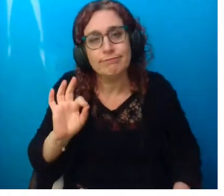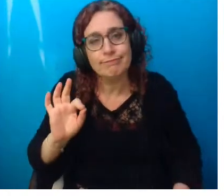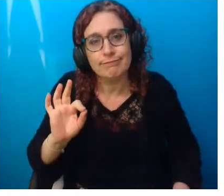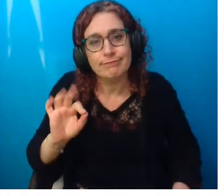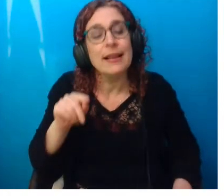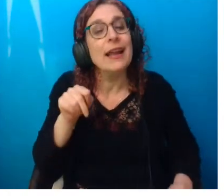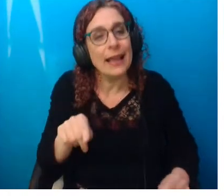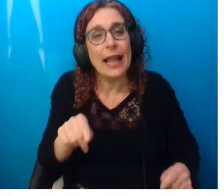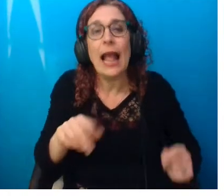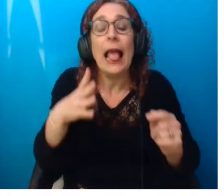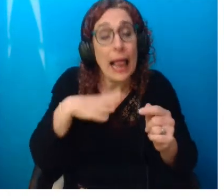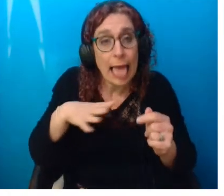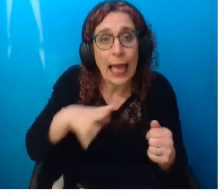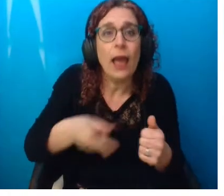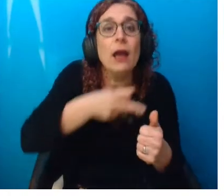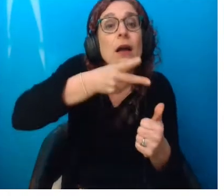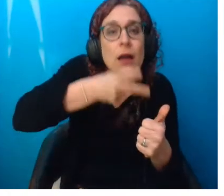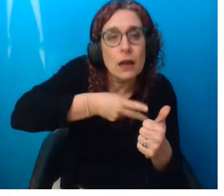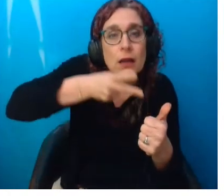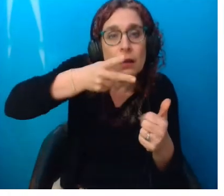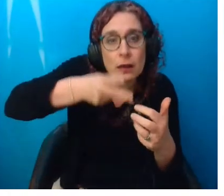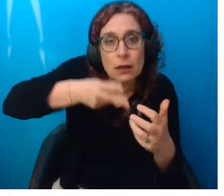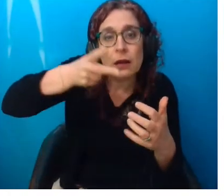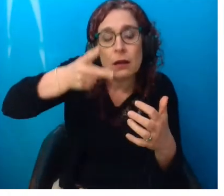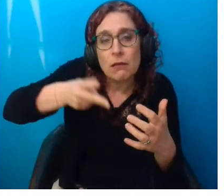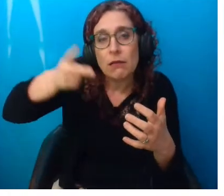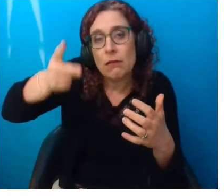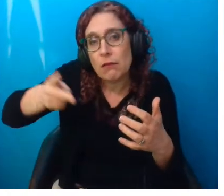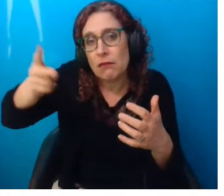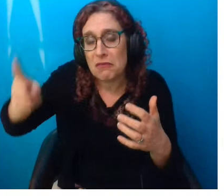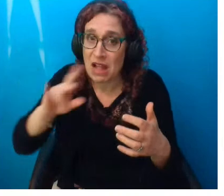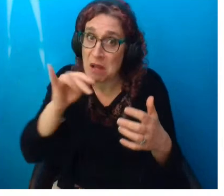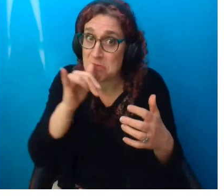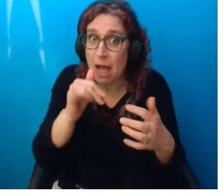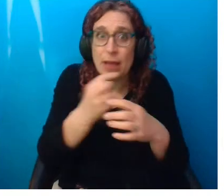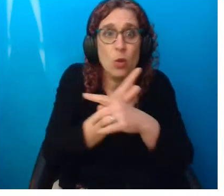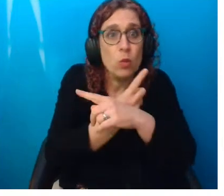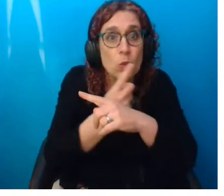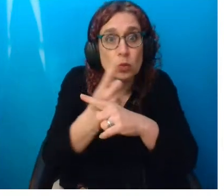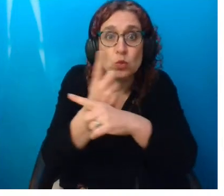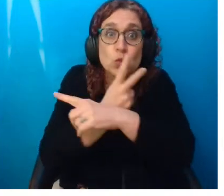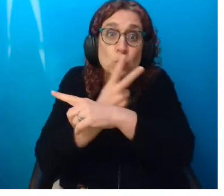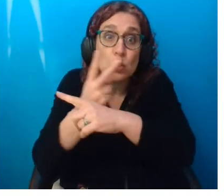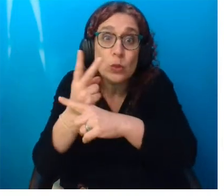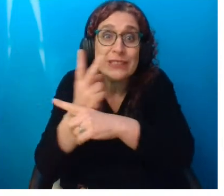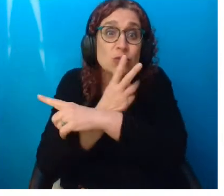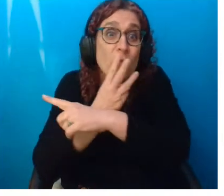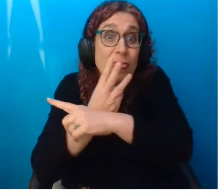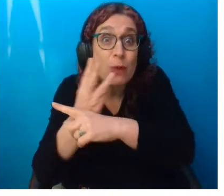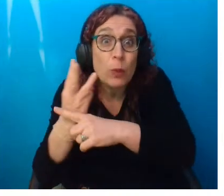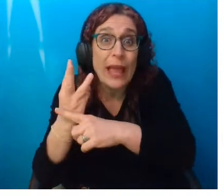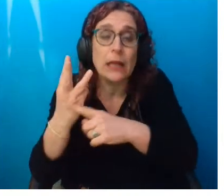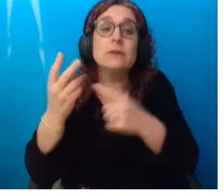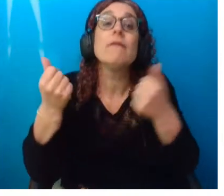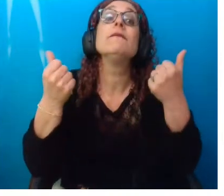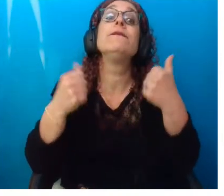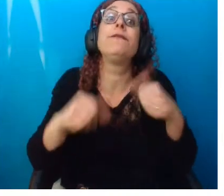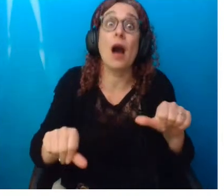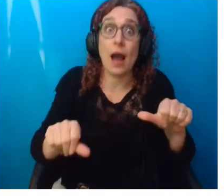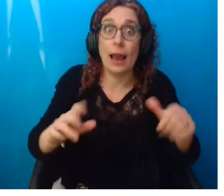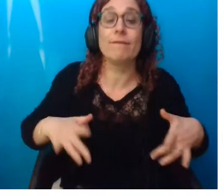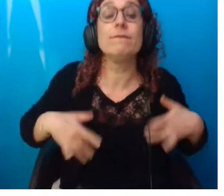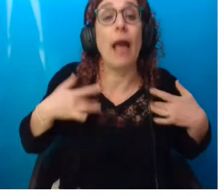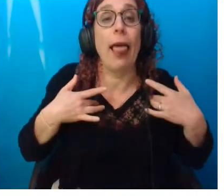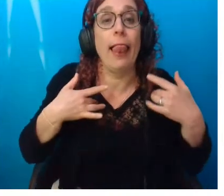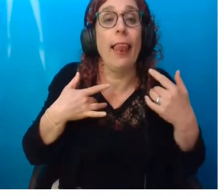It may well take a week, 2 to 3 weeks in somebody with an established allergic